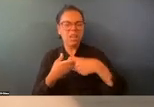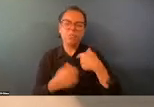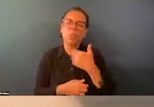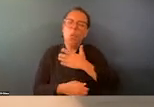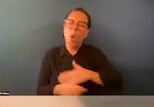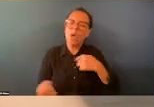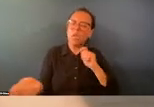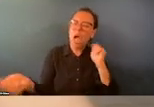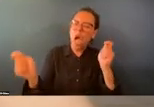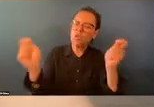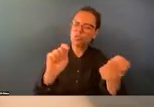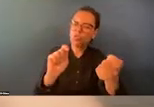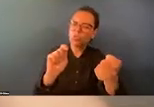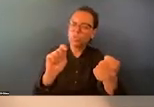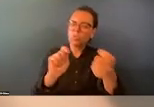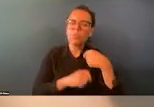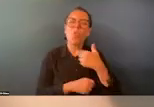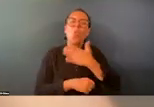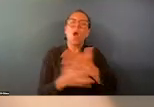their voice can be heard.